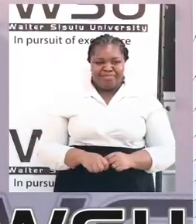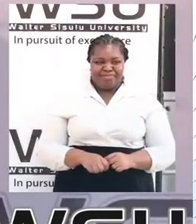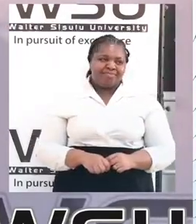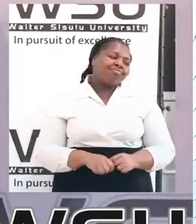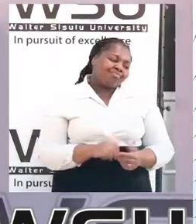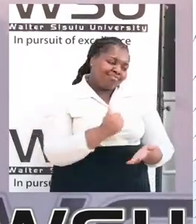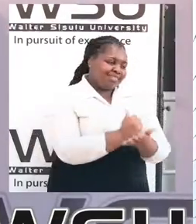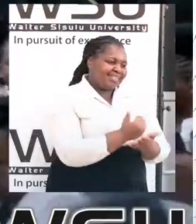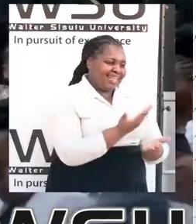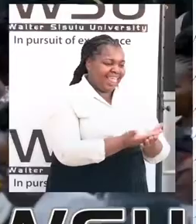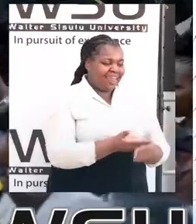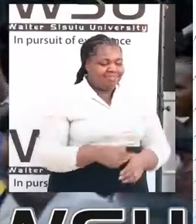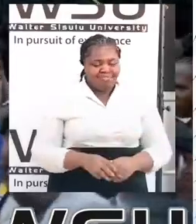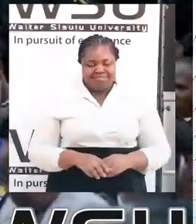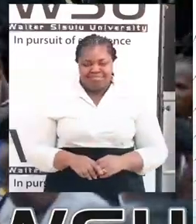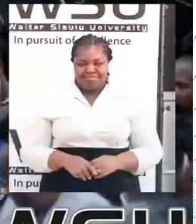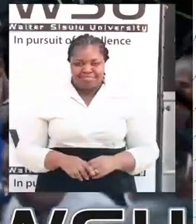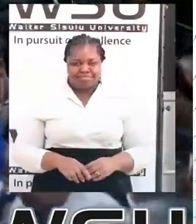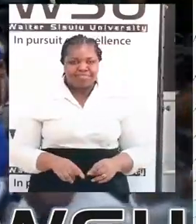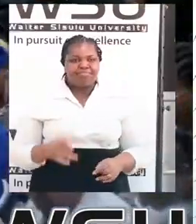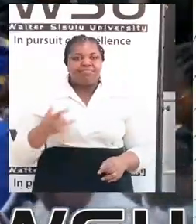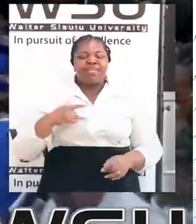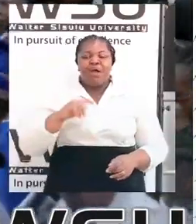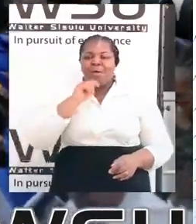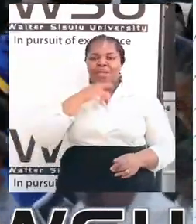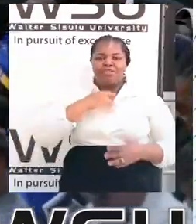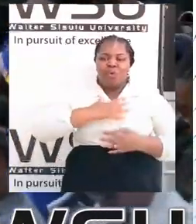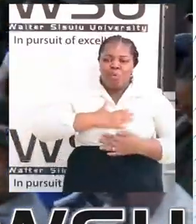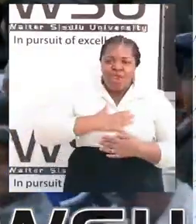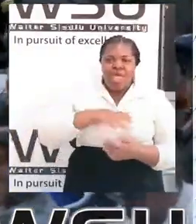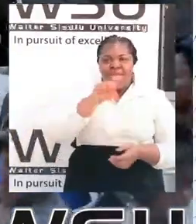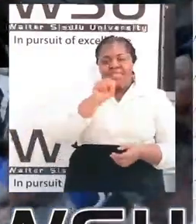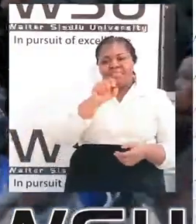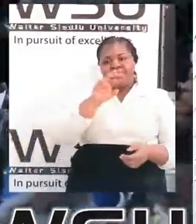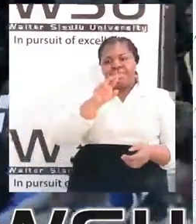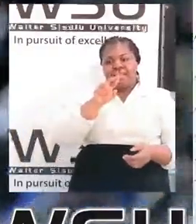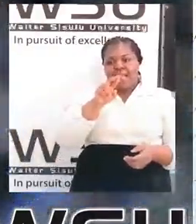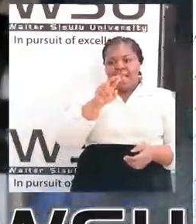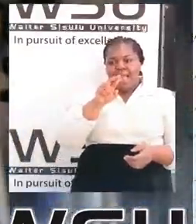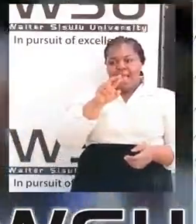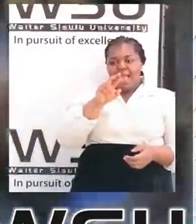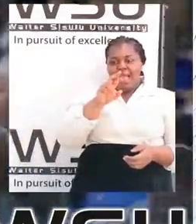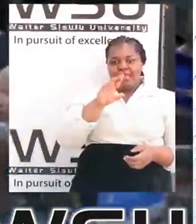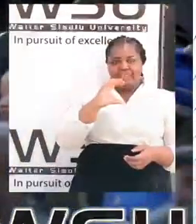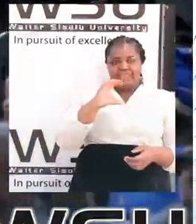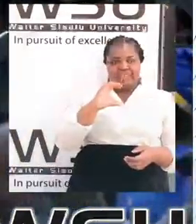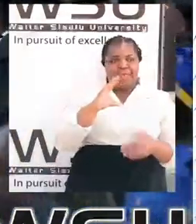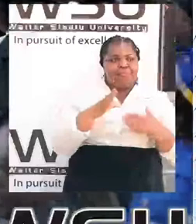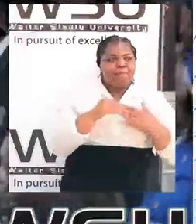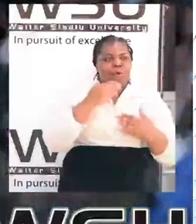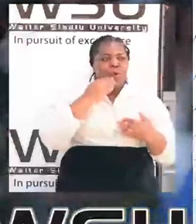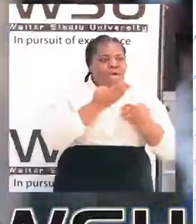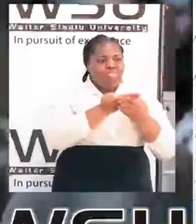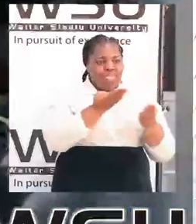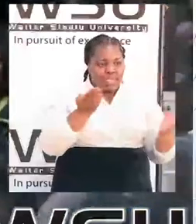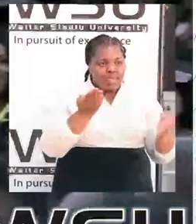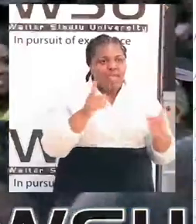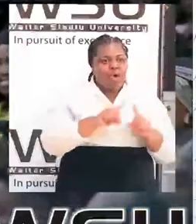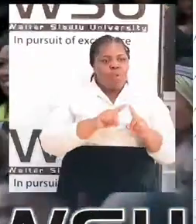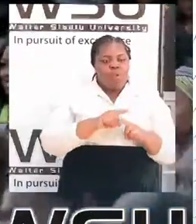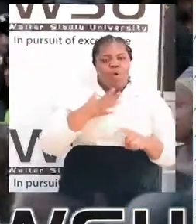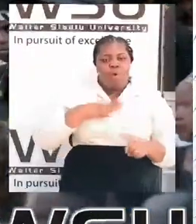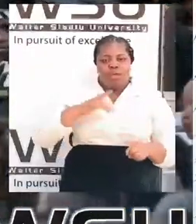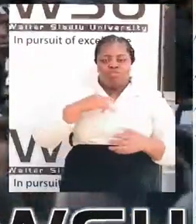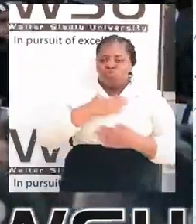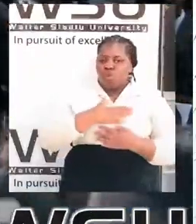You can take your seats. I want to appreciate the SRC members if they are there who graduated. I also want